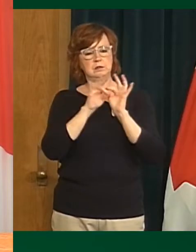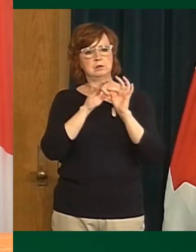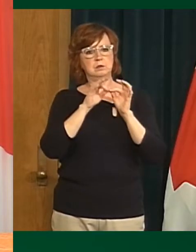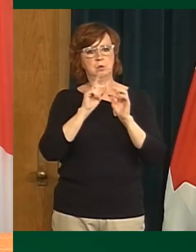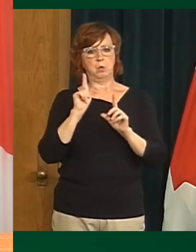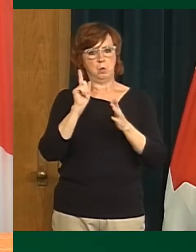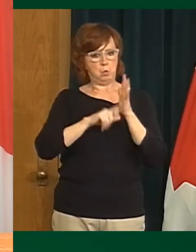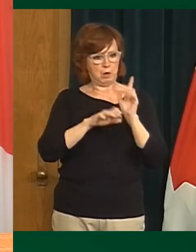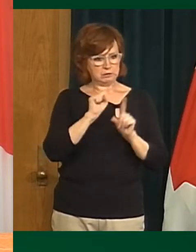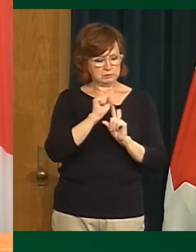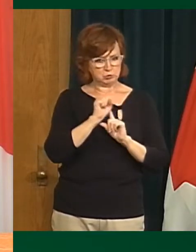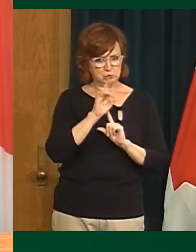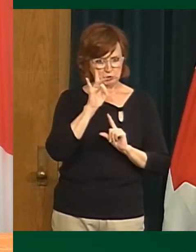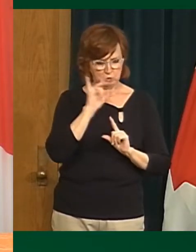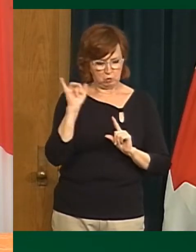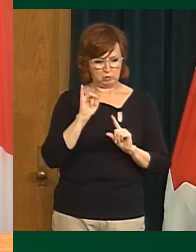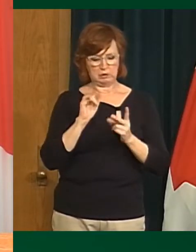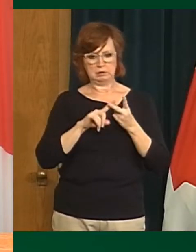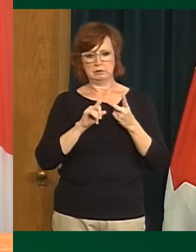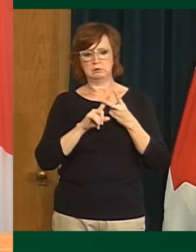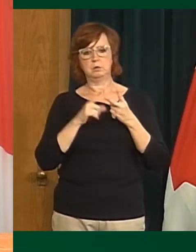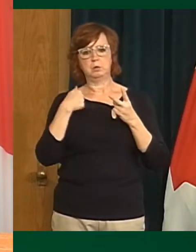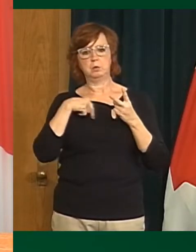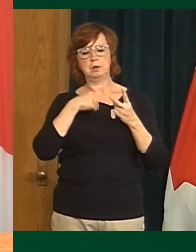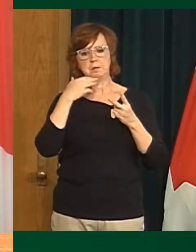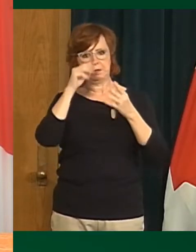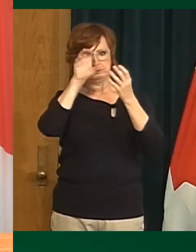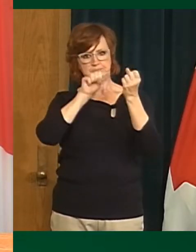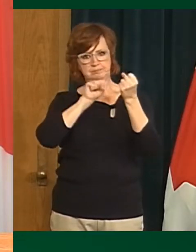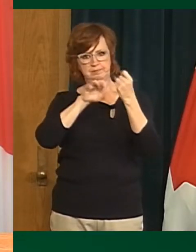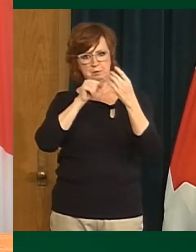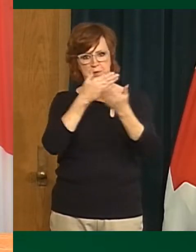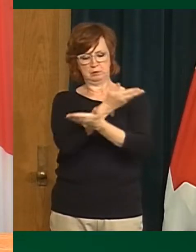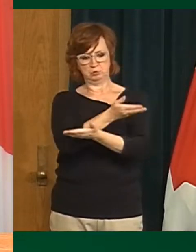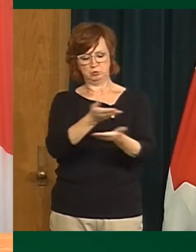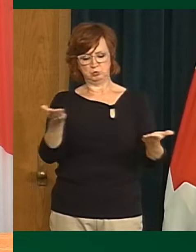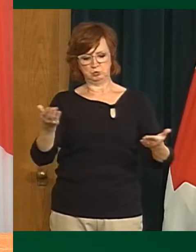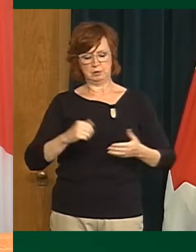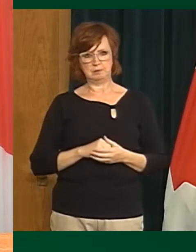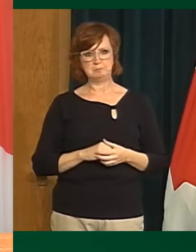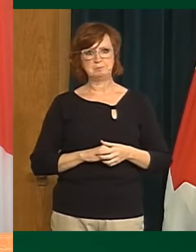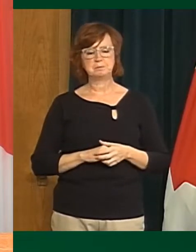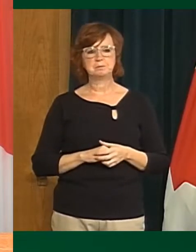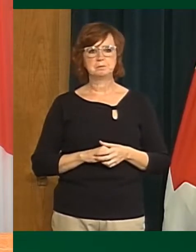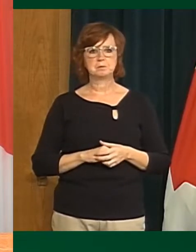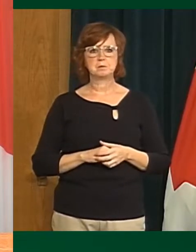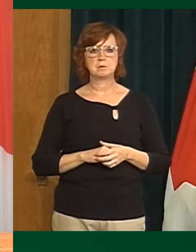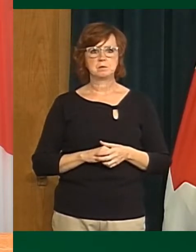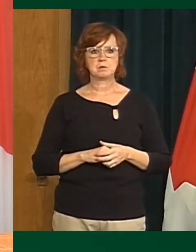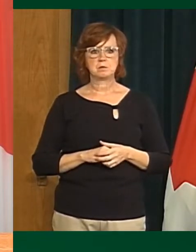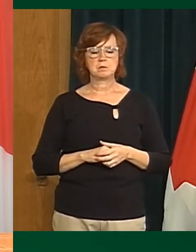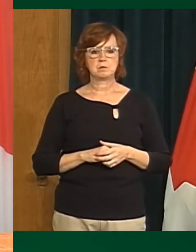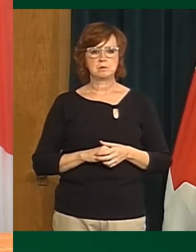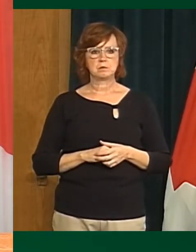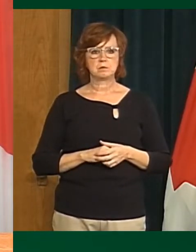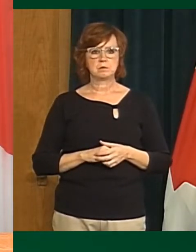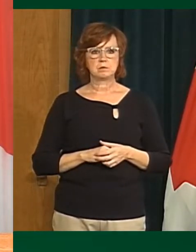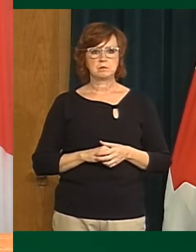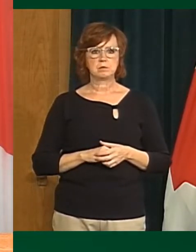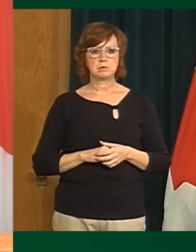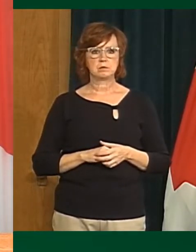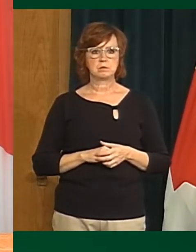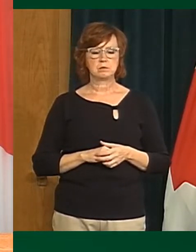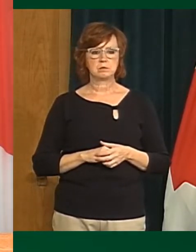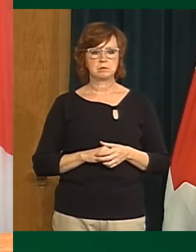feedback through these opportunities at press briefings, because I think we all need to understand